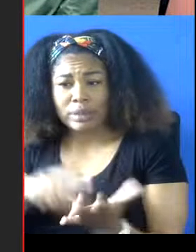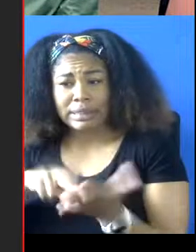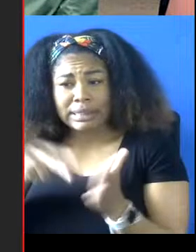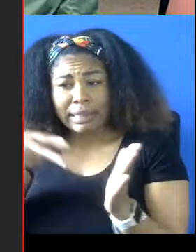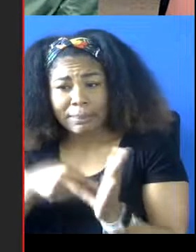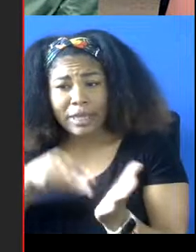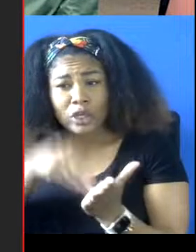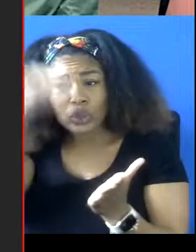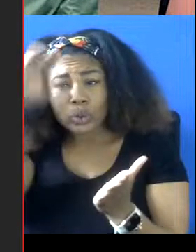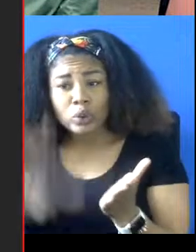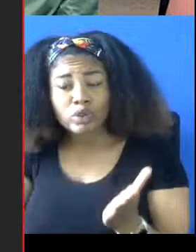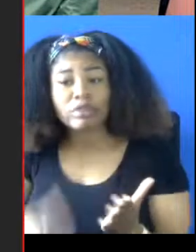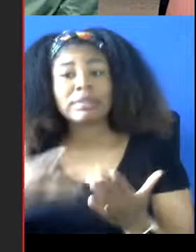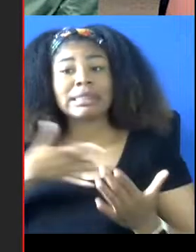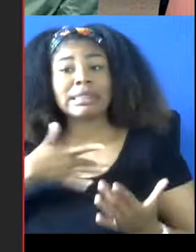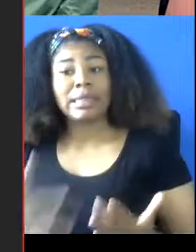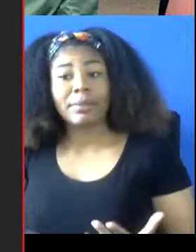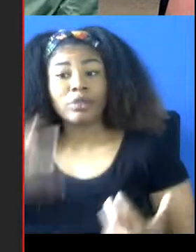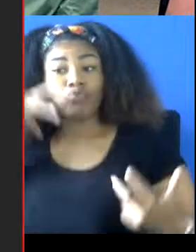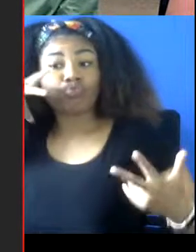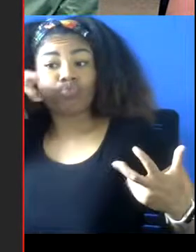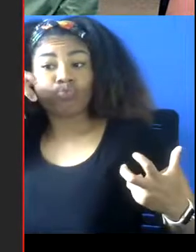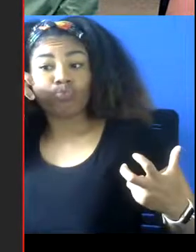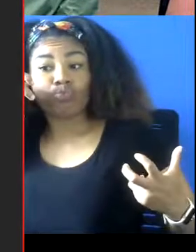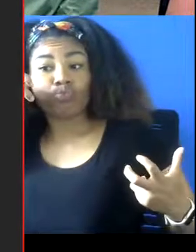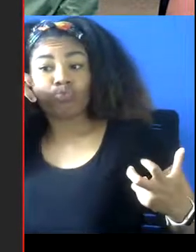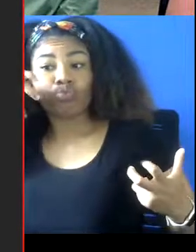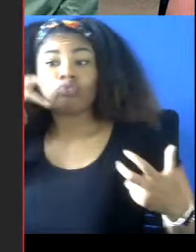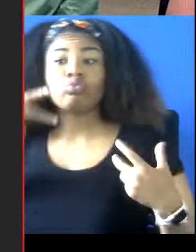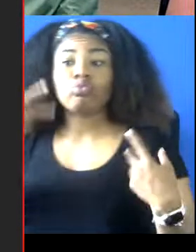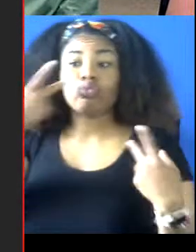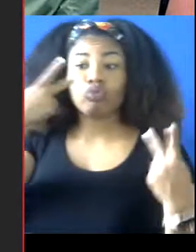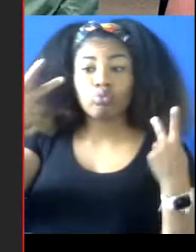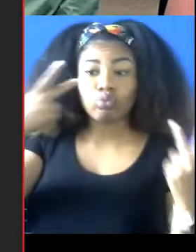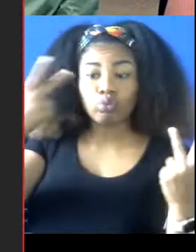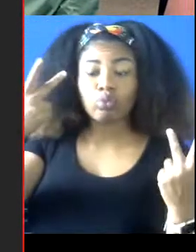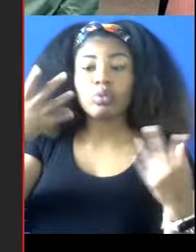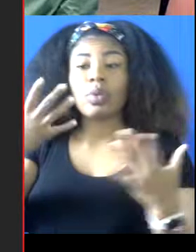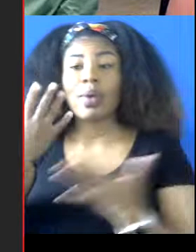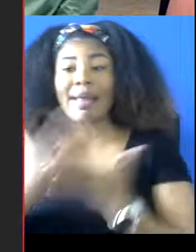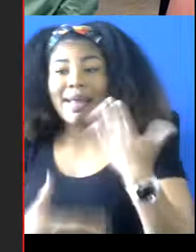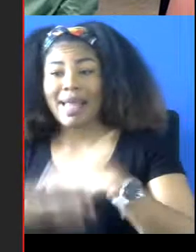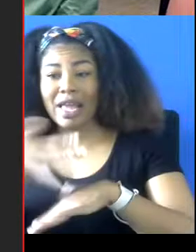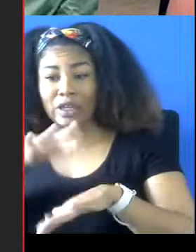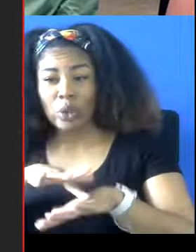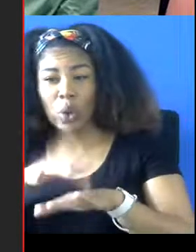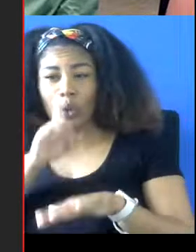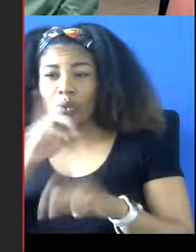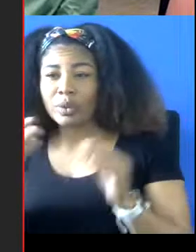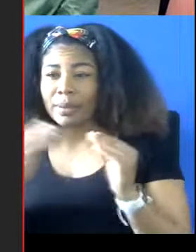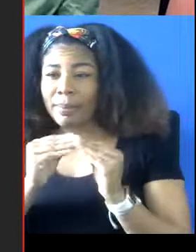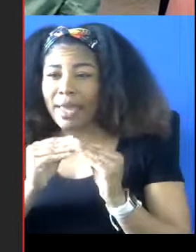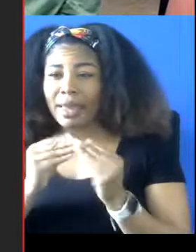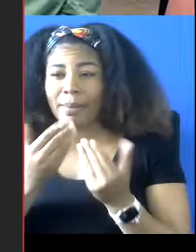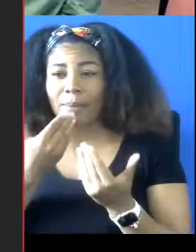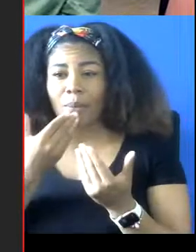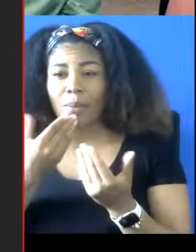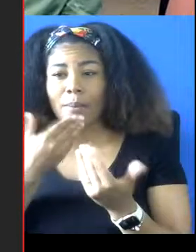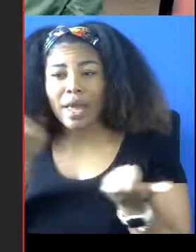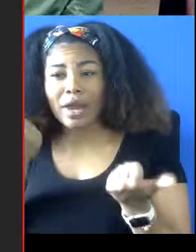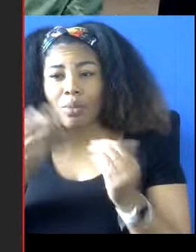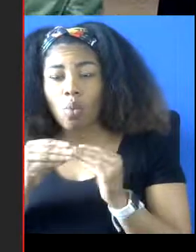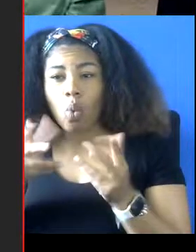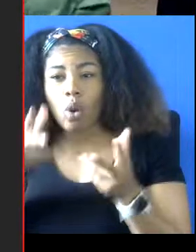using auditory, visual, and kinesthetic strategies instead of just one or the other. Yes, yes, and that's, oh my gosh, that's